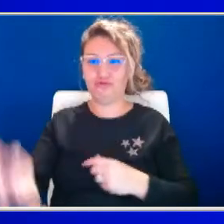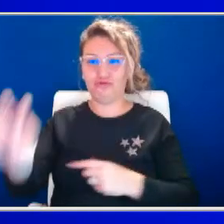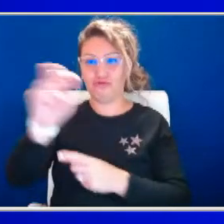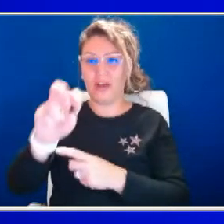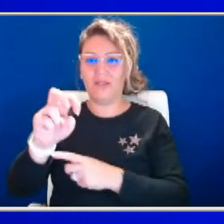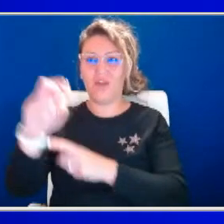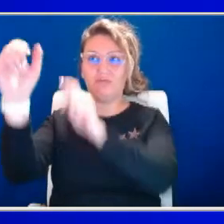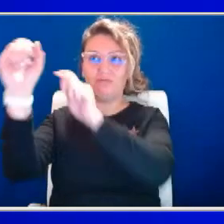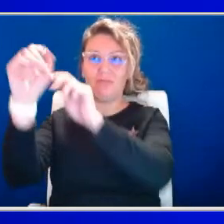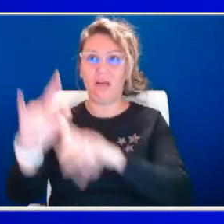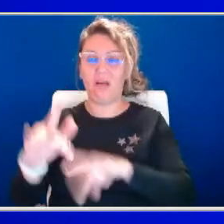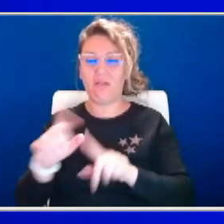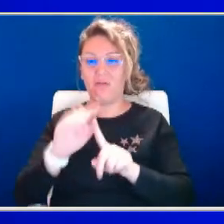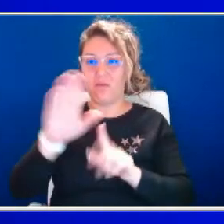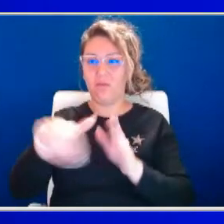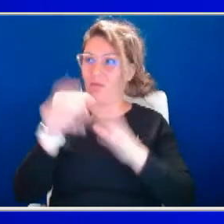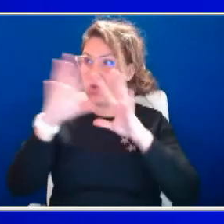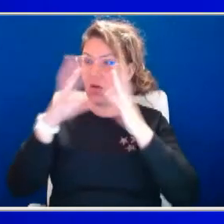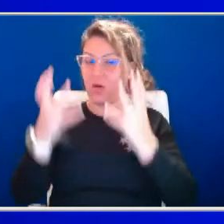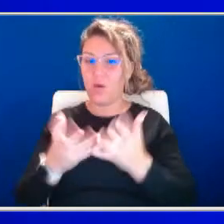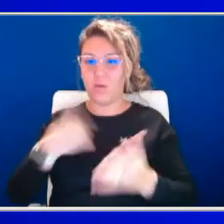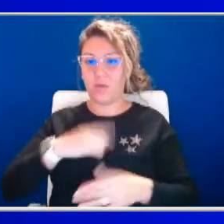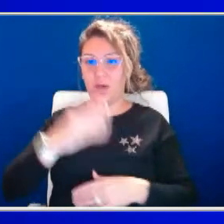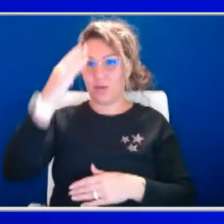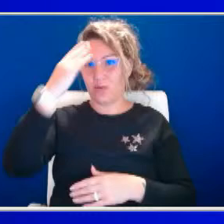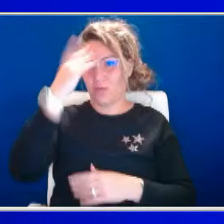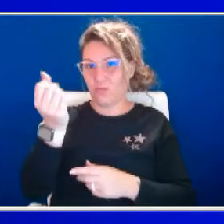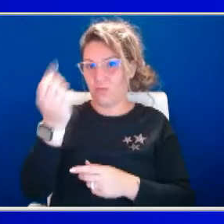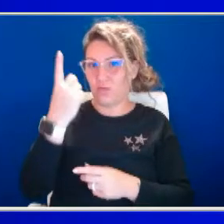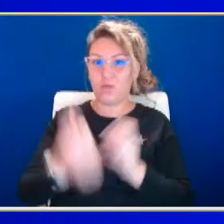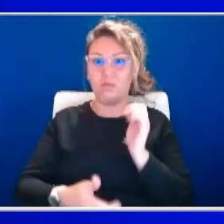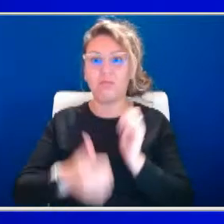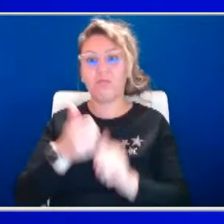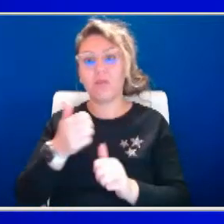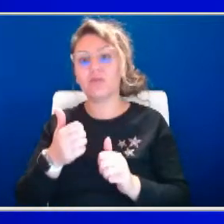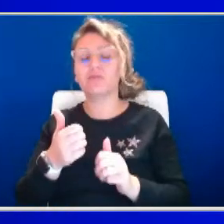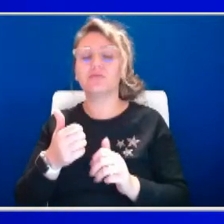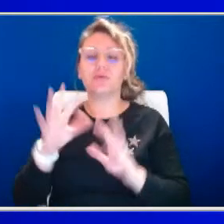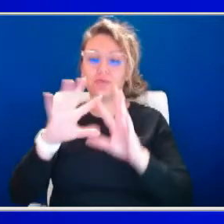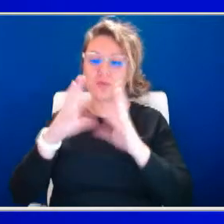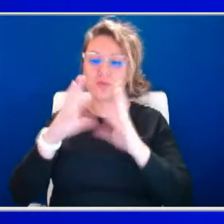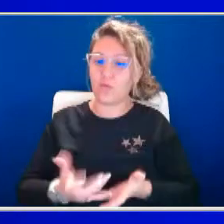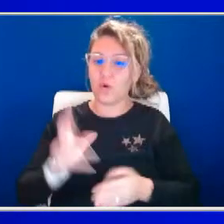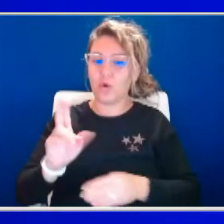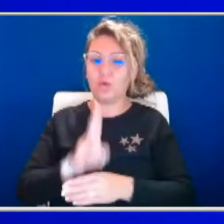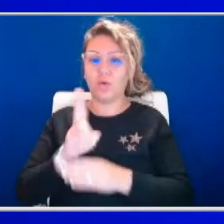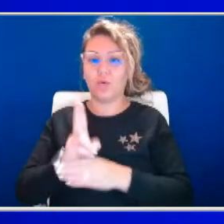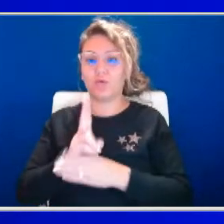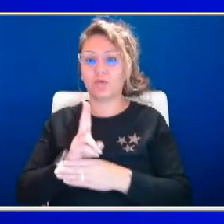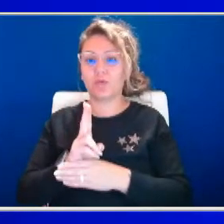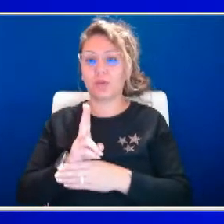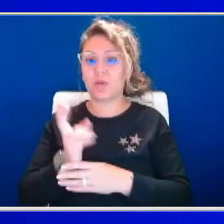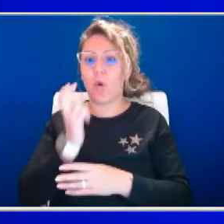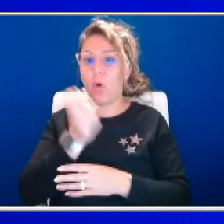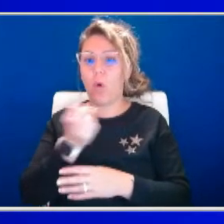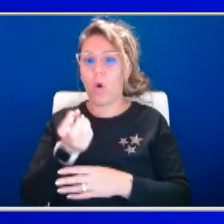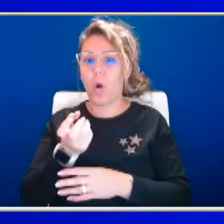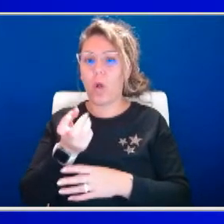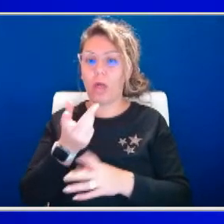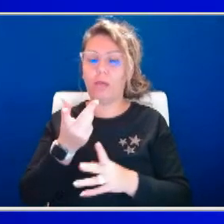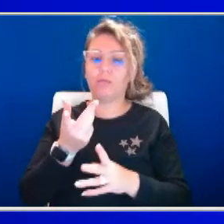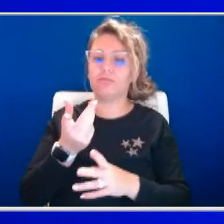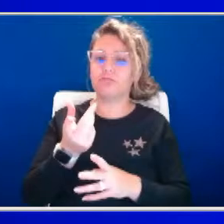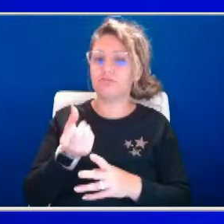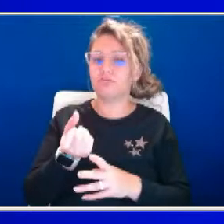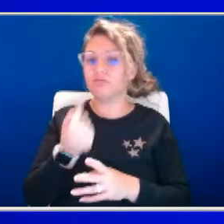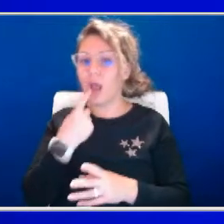we know and understand that most of the world still uses the oral polio vaccine, which can induce